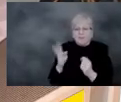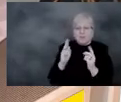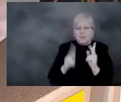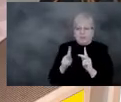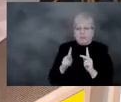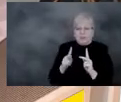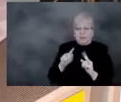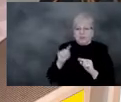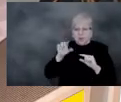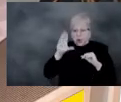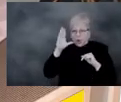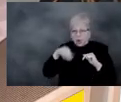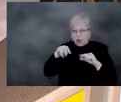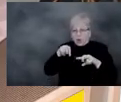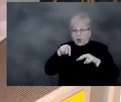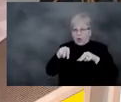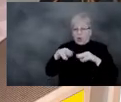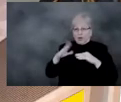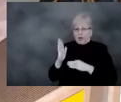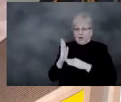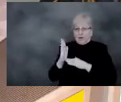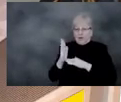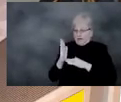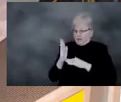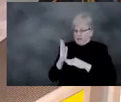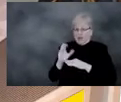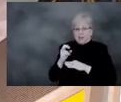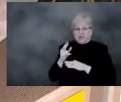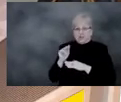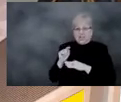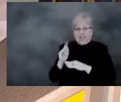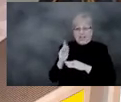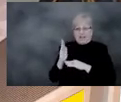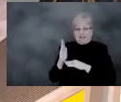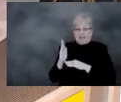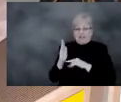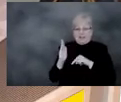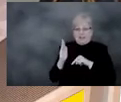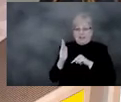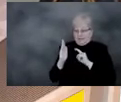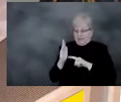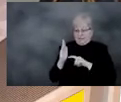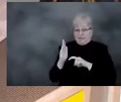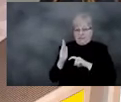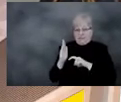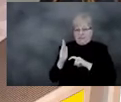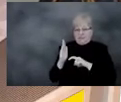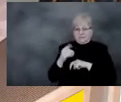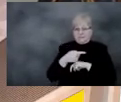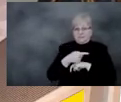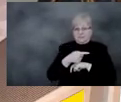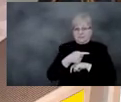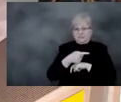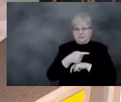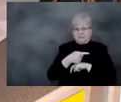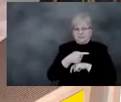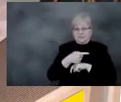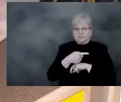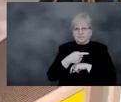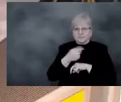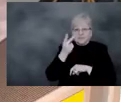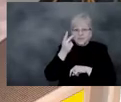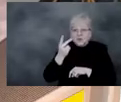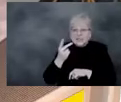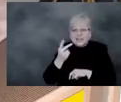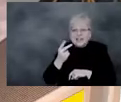chat bar in the bottom right corner of your screen and when that opens up there's going to be an icon that looks like a new